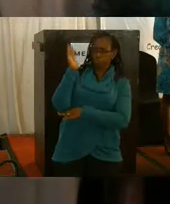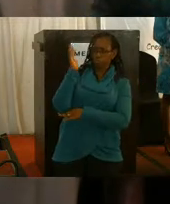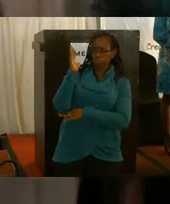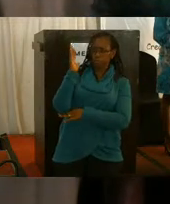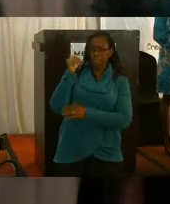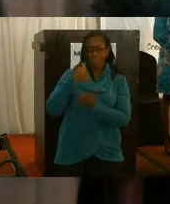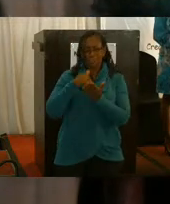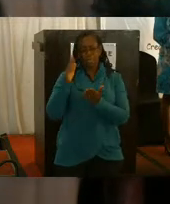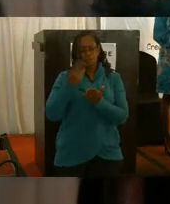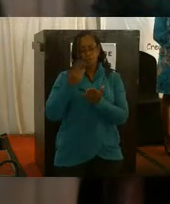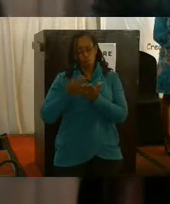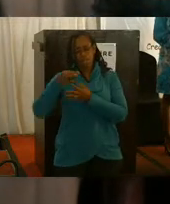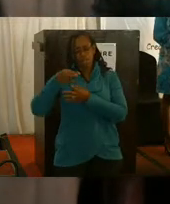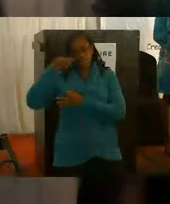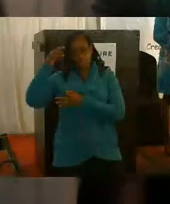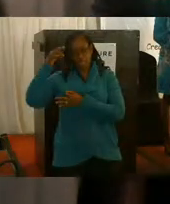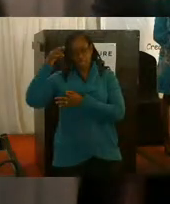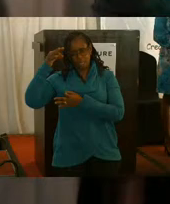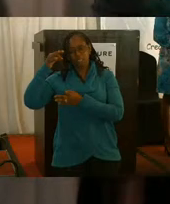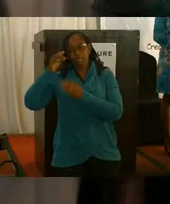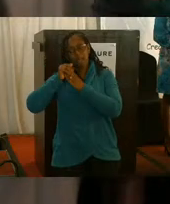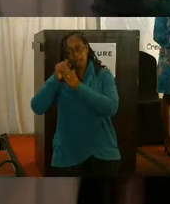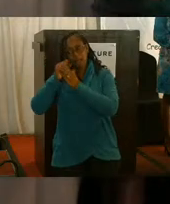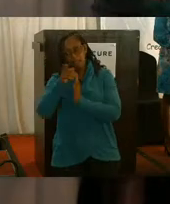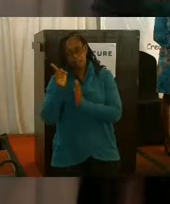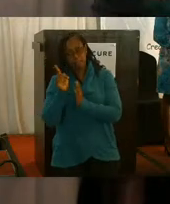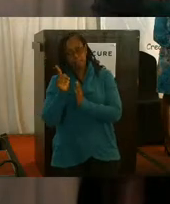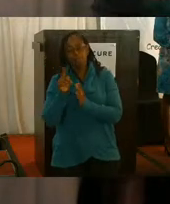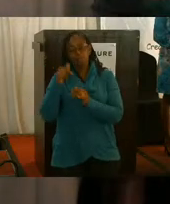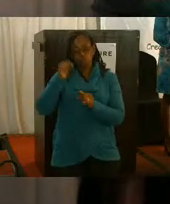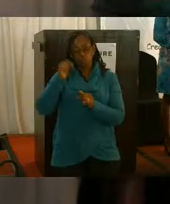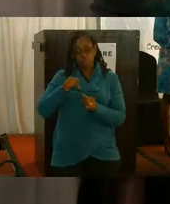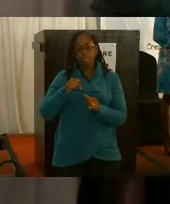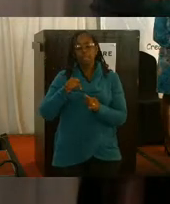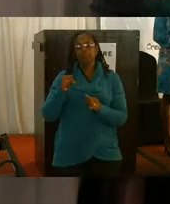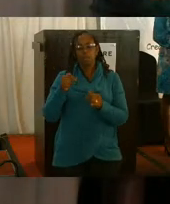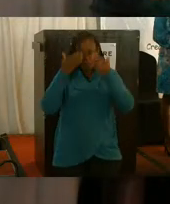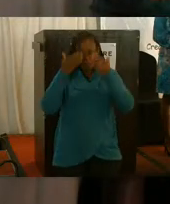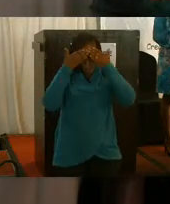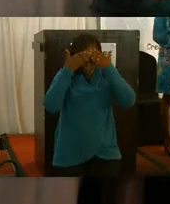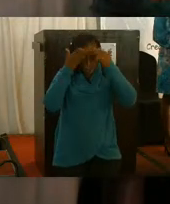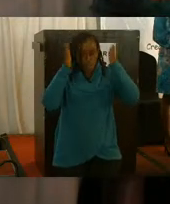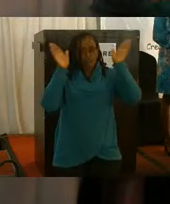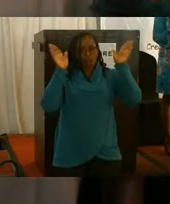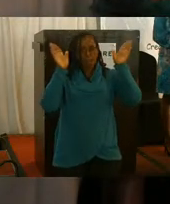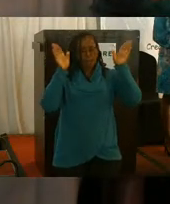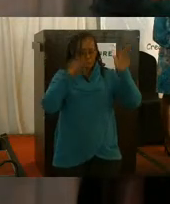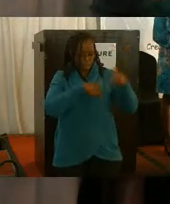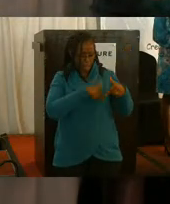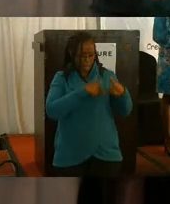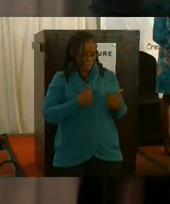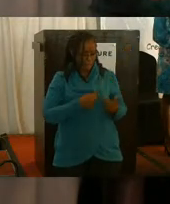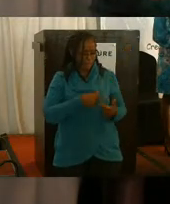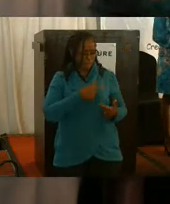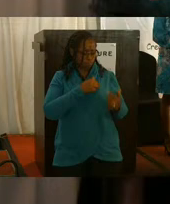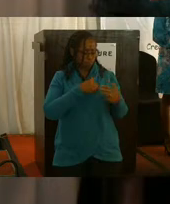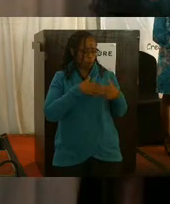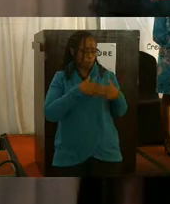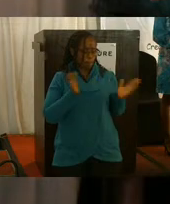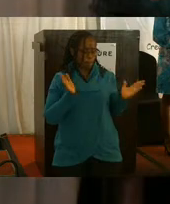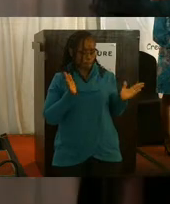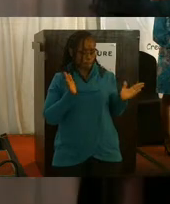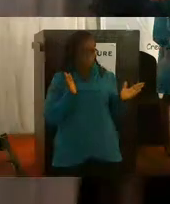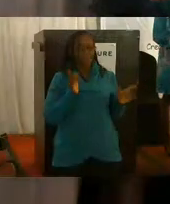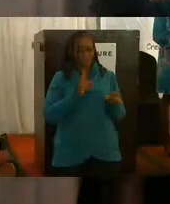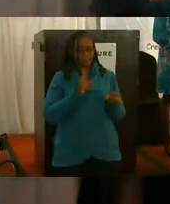holy spirit to guide them maybe that's during this day open our minds and our hearts so that as we Embrace this new